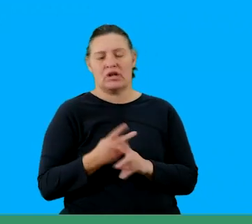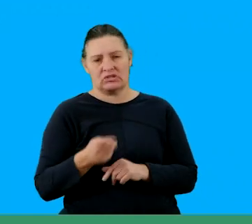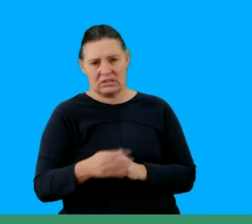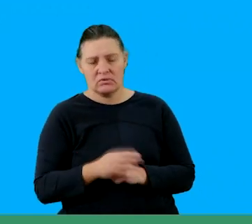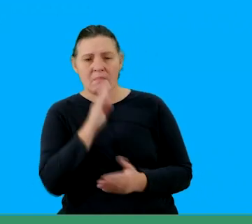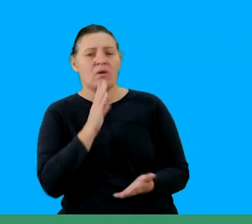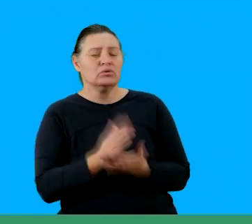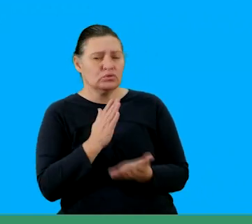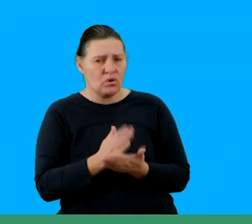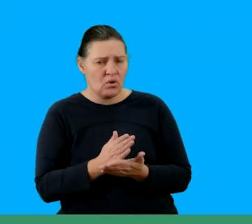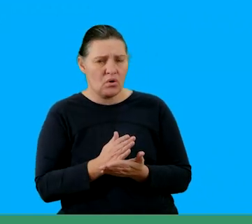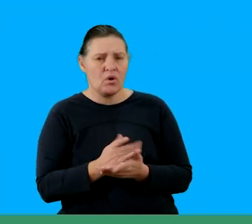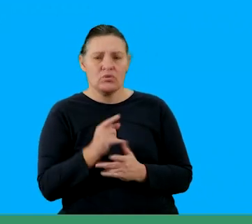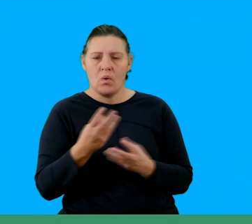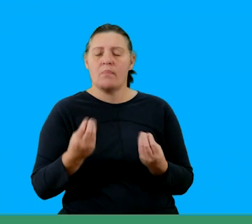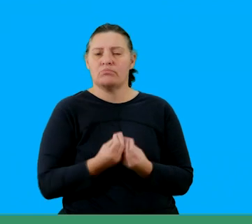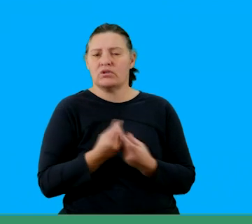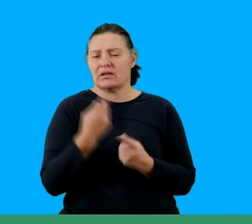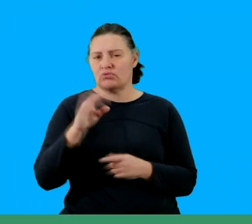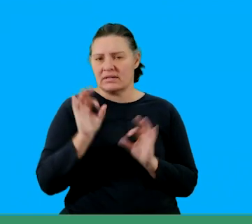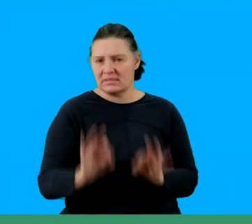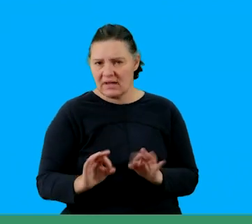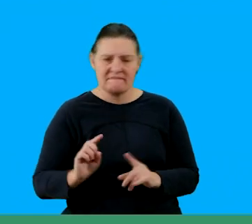production to ensure that you get the product